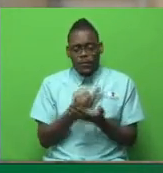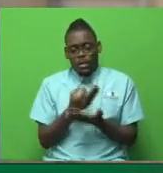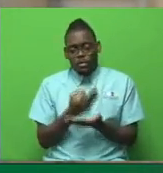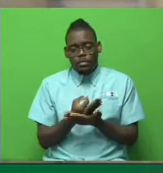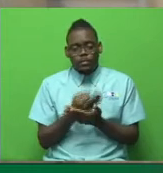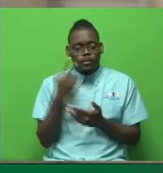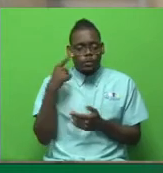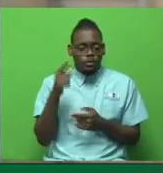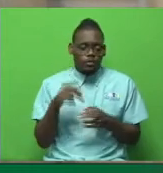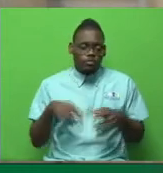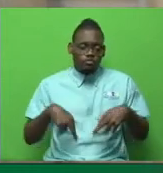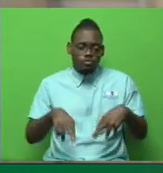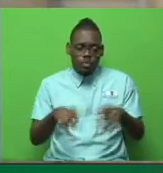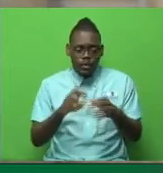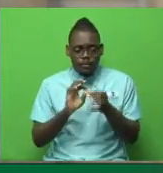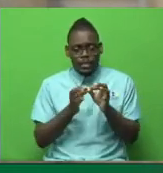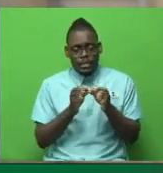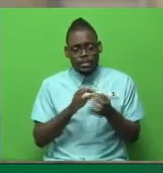repaired